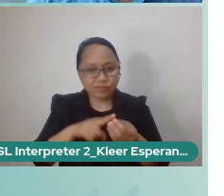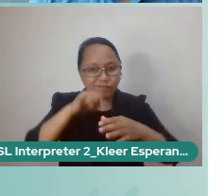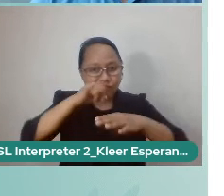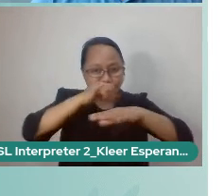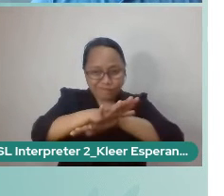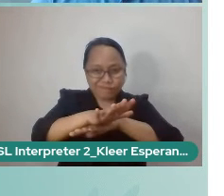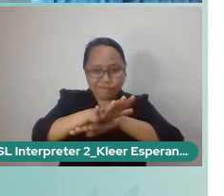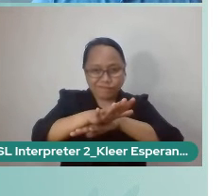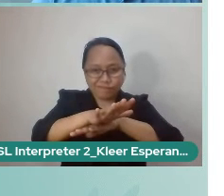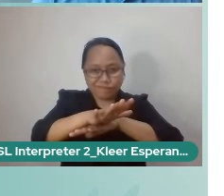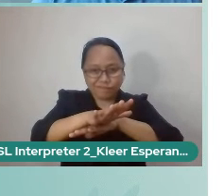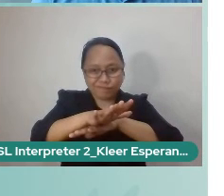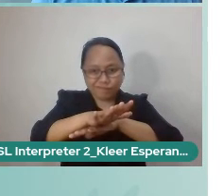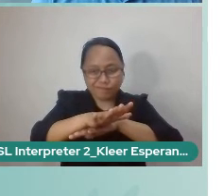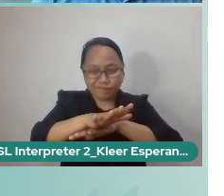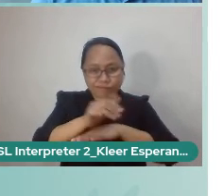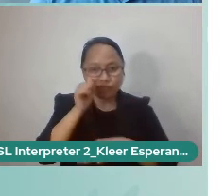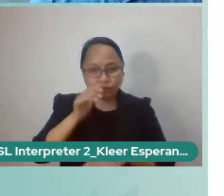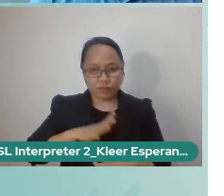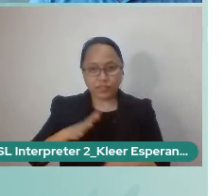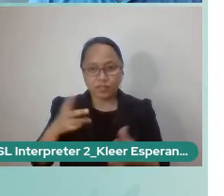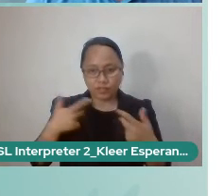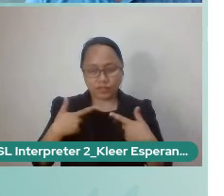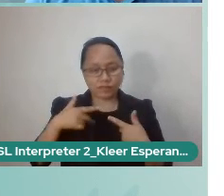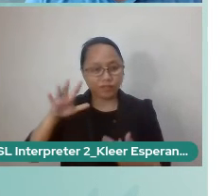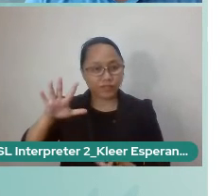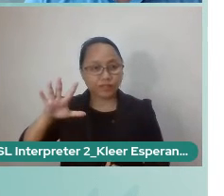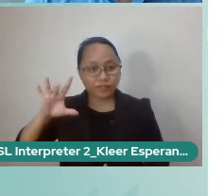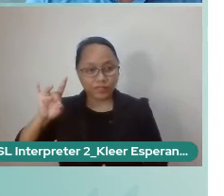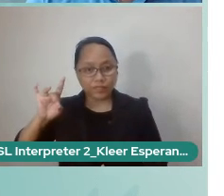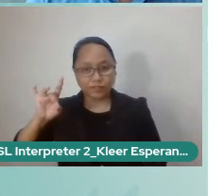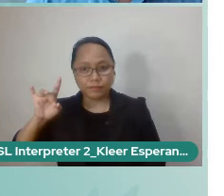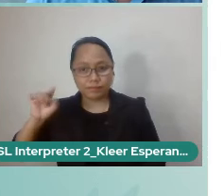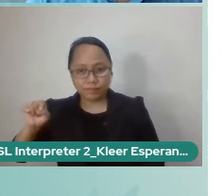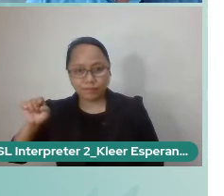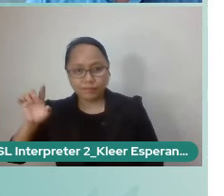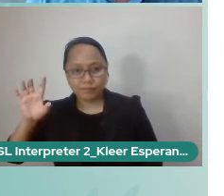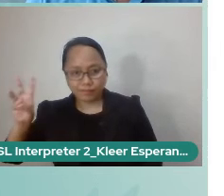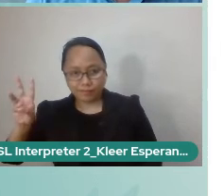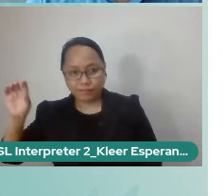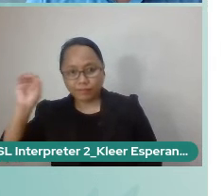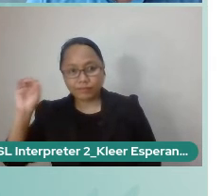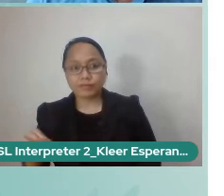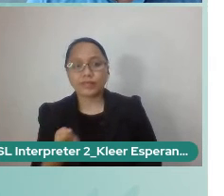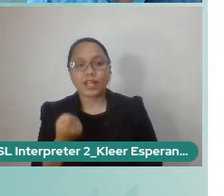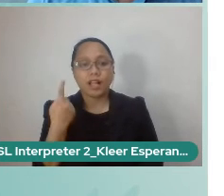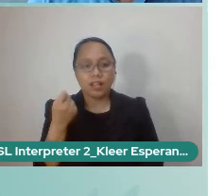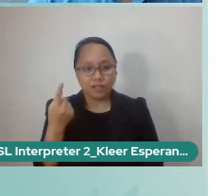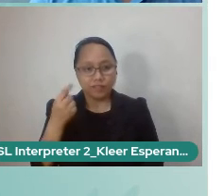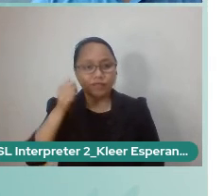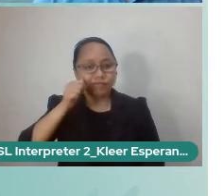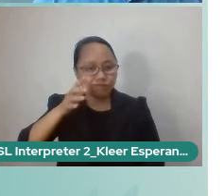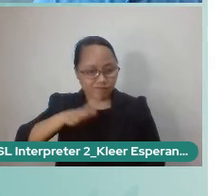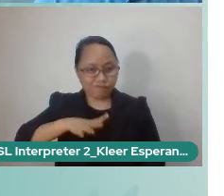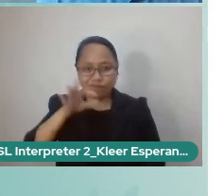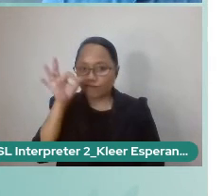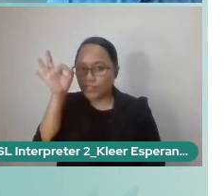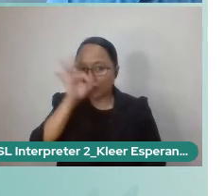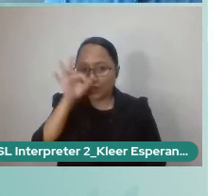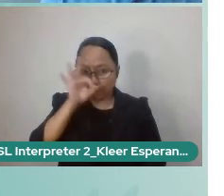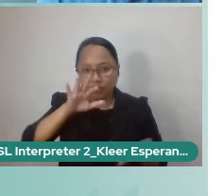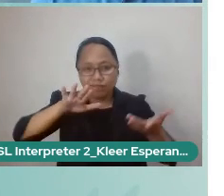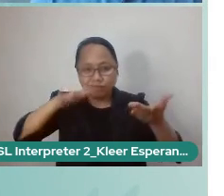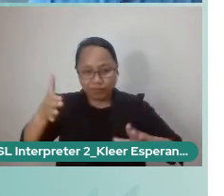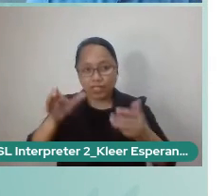18, and almost 11 Filipino women die of cervical cancer daily, and it's the second